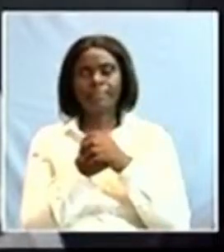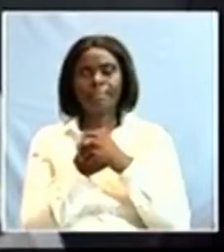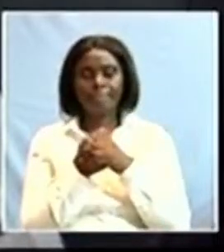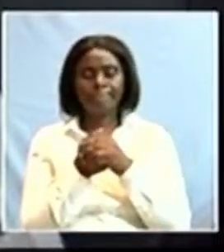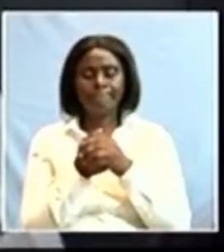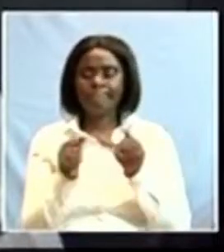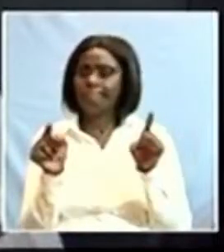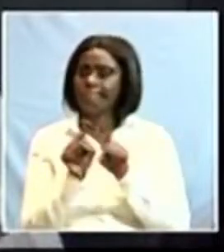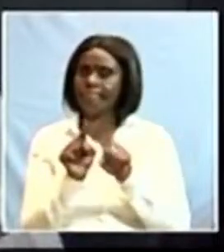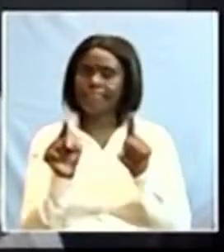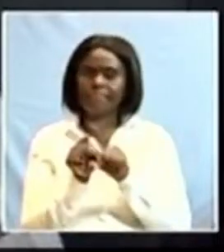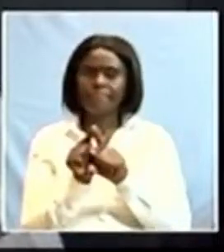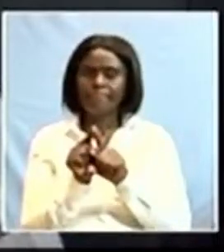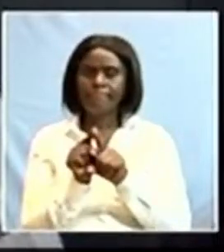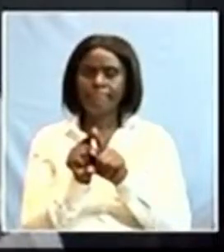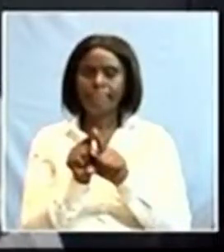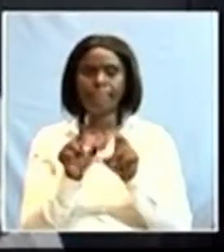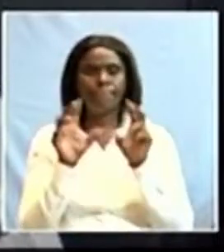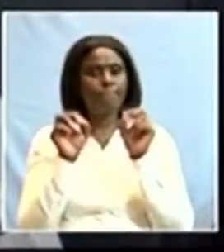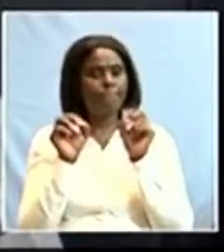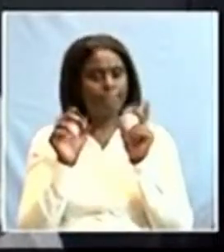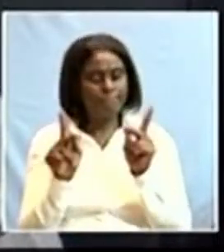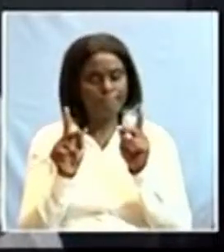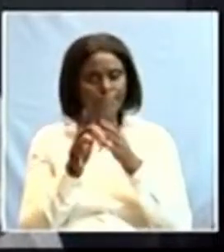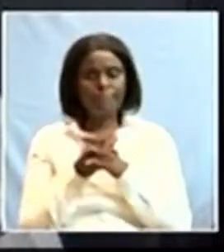The same one? Okay.